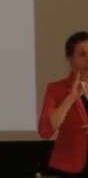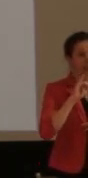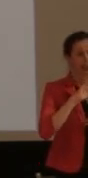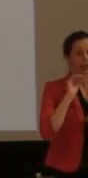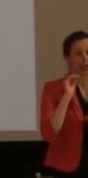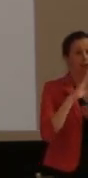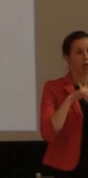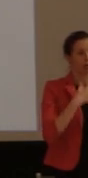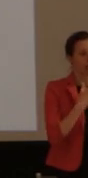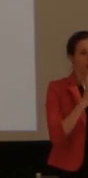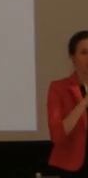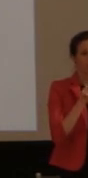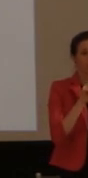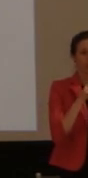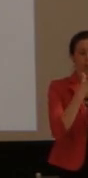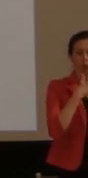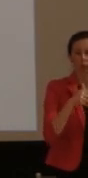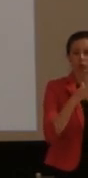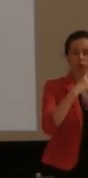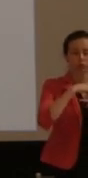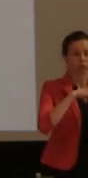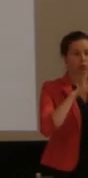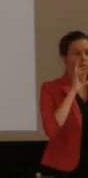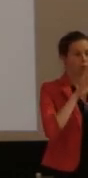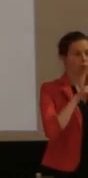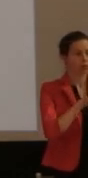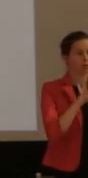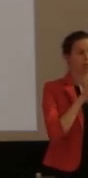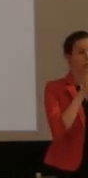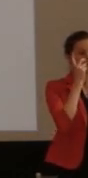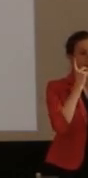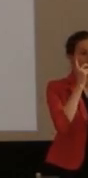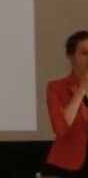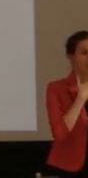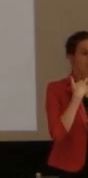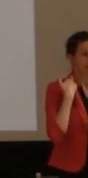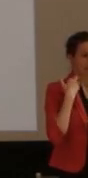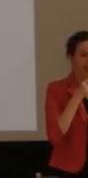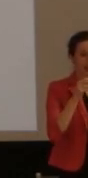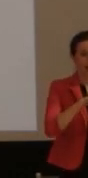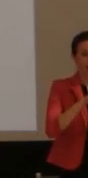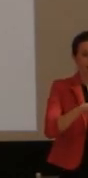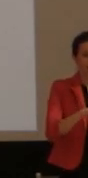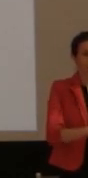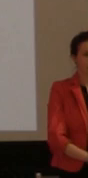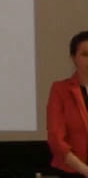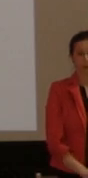social factors are known to contribute to disease risk and health outcomes.